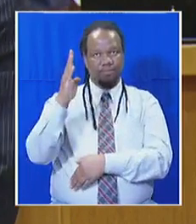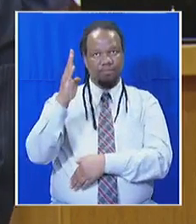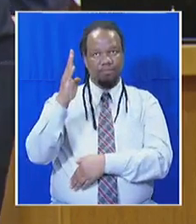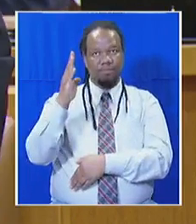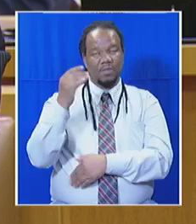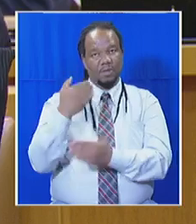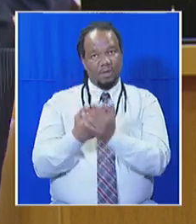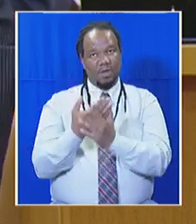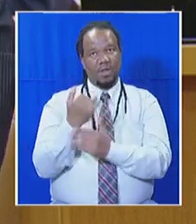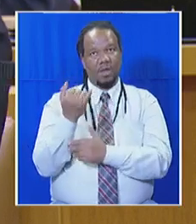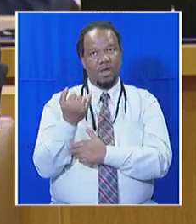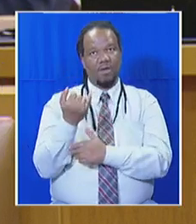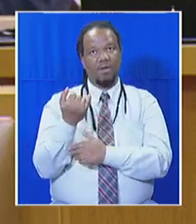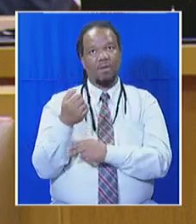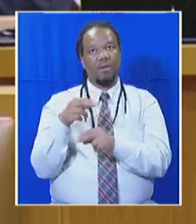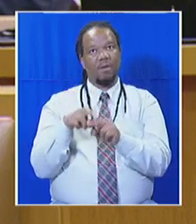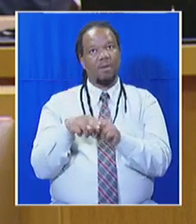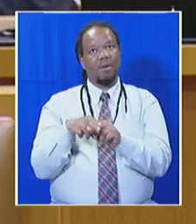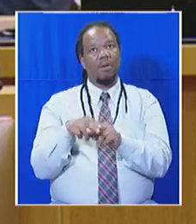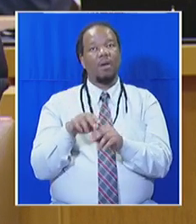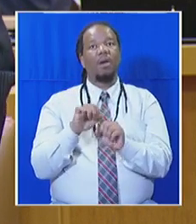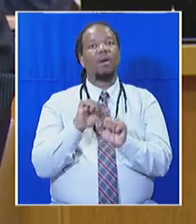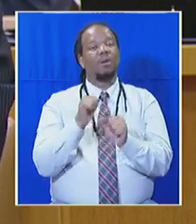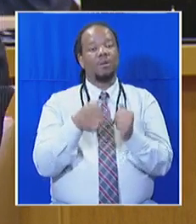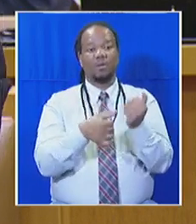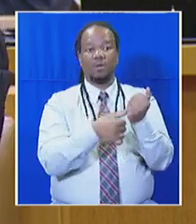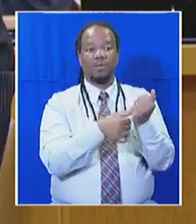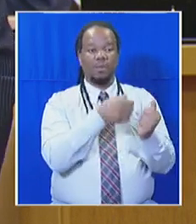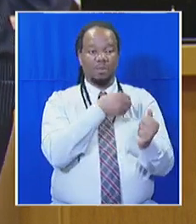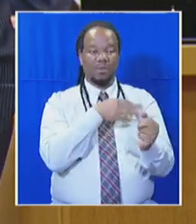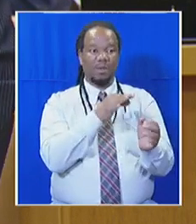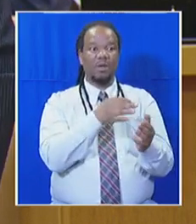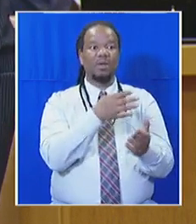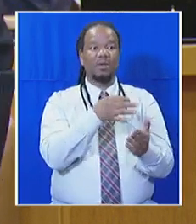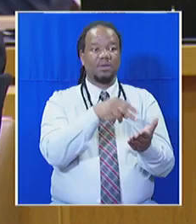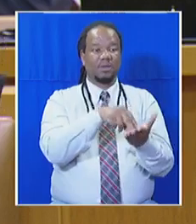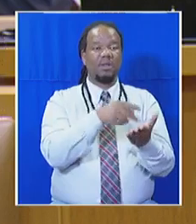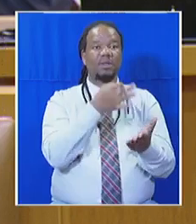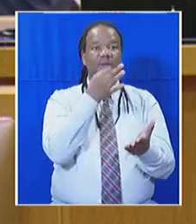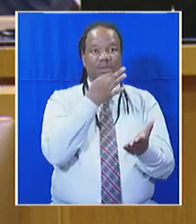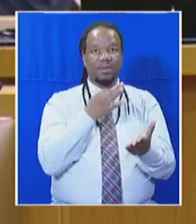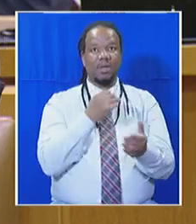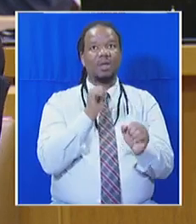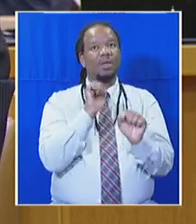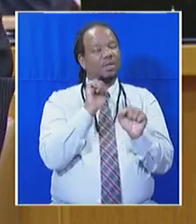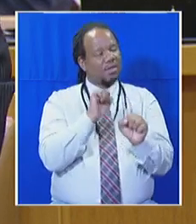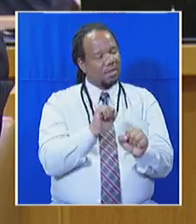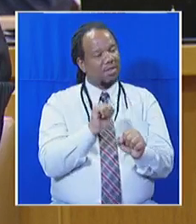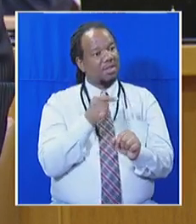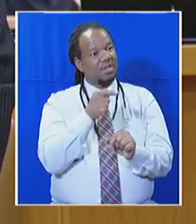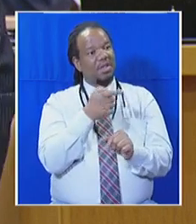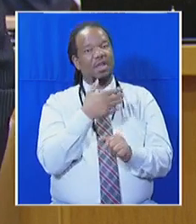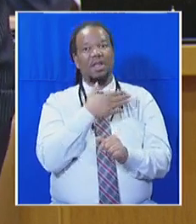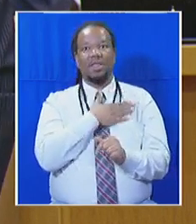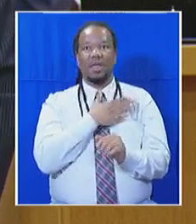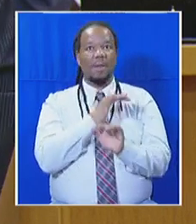may, because I was on the floor, to say that I accept what the Deputy Minister is saying. However, as much as he likes to think so, he is not a member